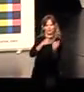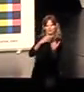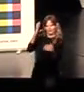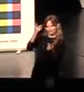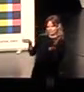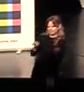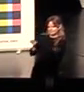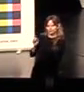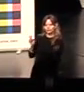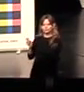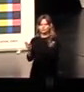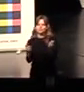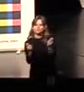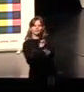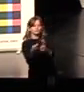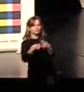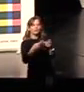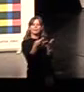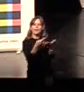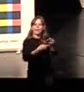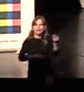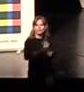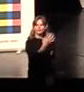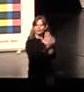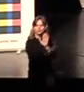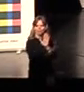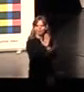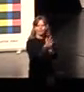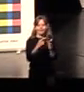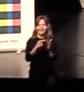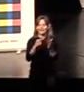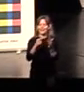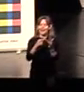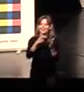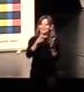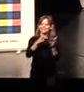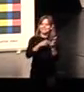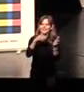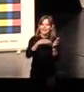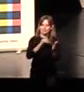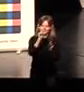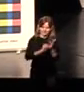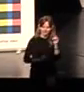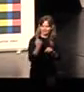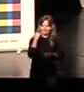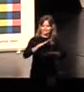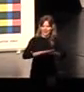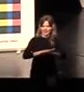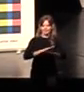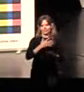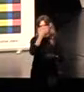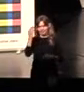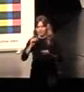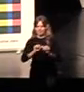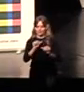politieke sfeer to the economics vr en uit die ambassade in december weet u wat in januari uw een rol